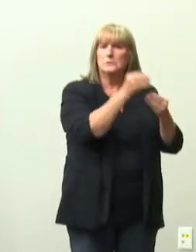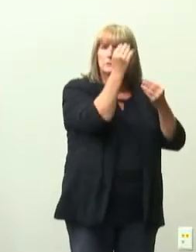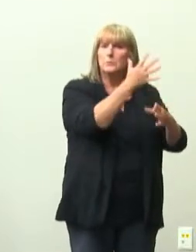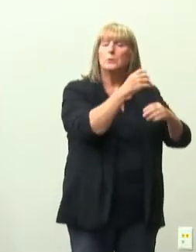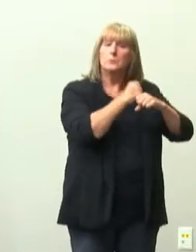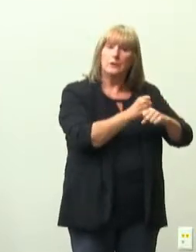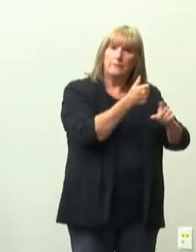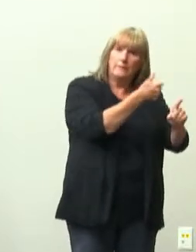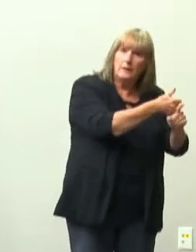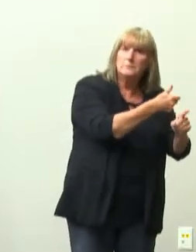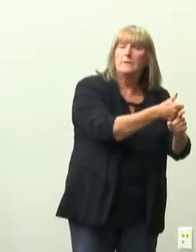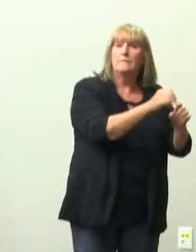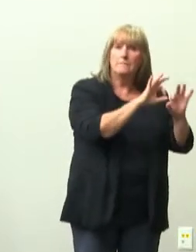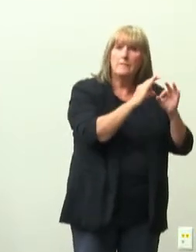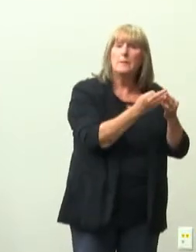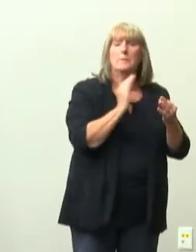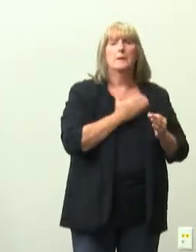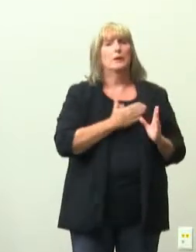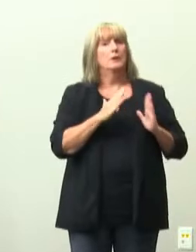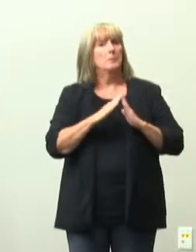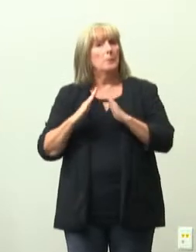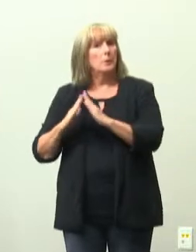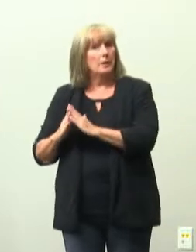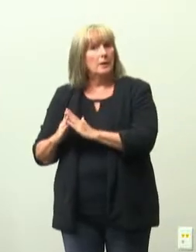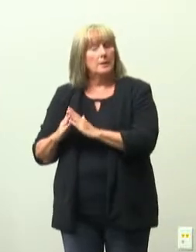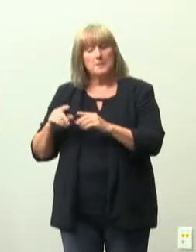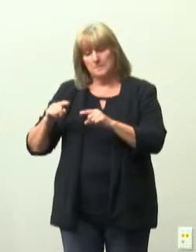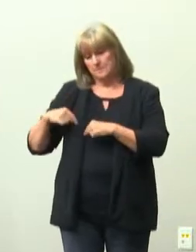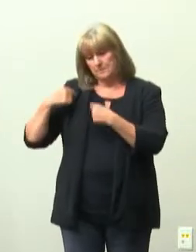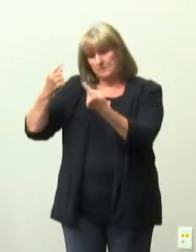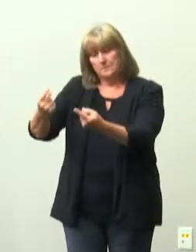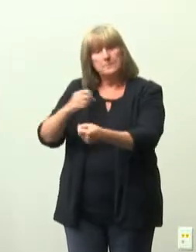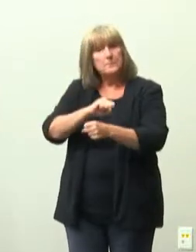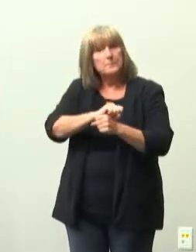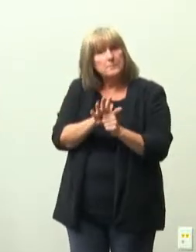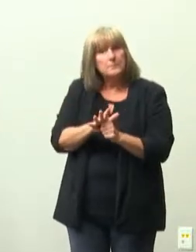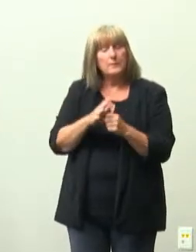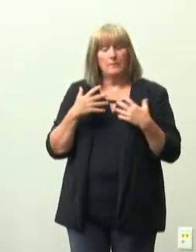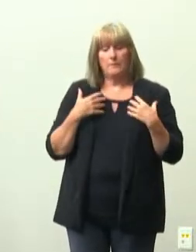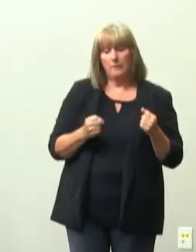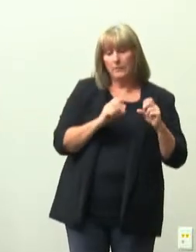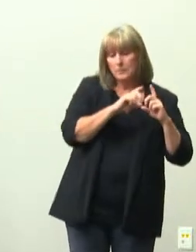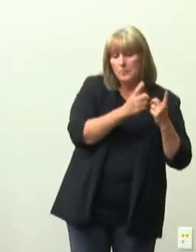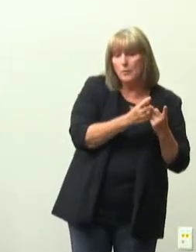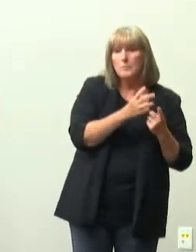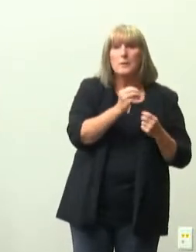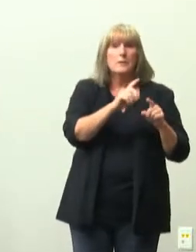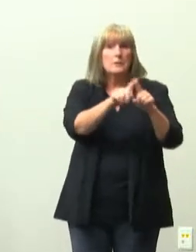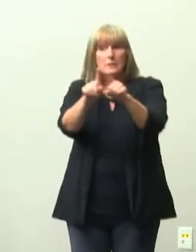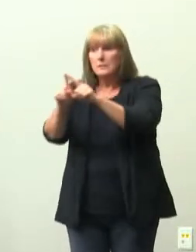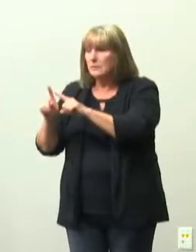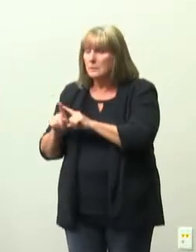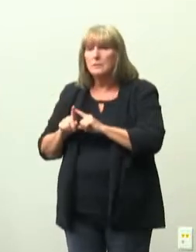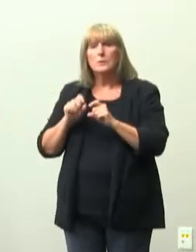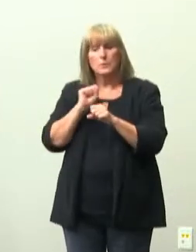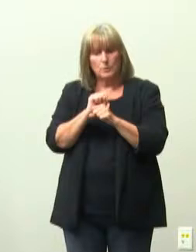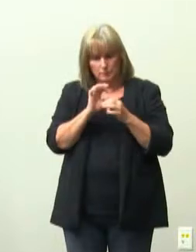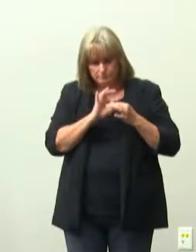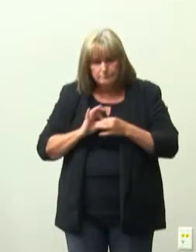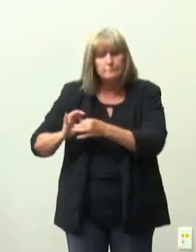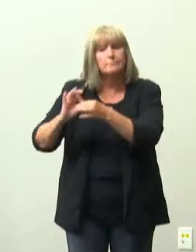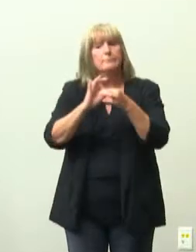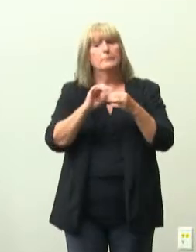their families, and our community. Throughout the pandemic, the health department and numerous partners have worked together to reach diverse and